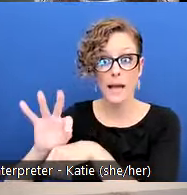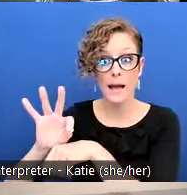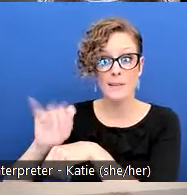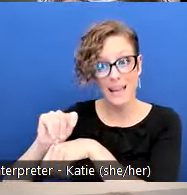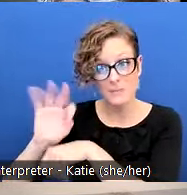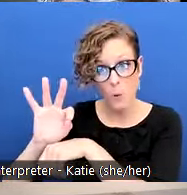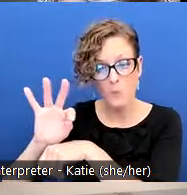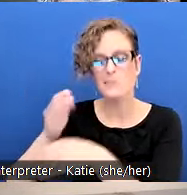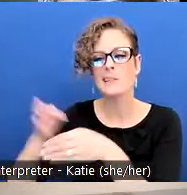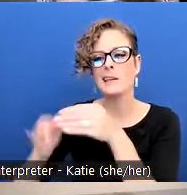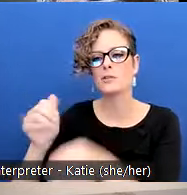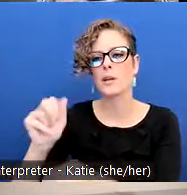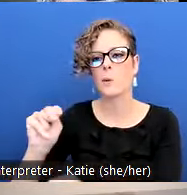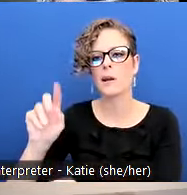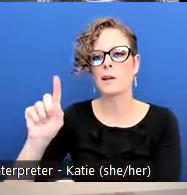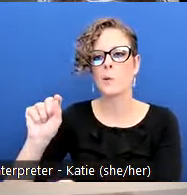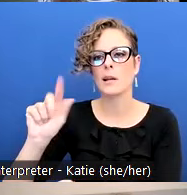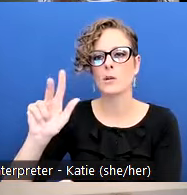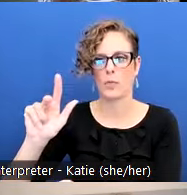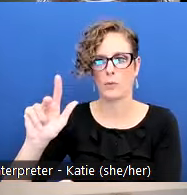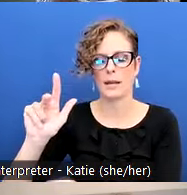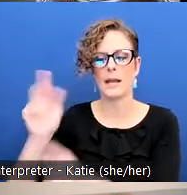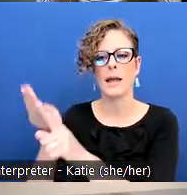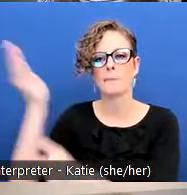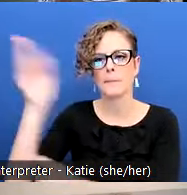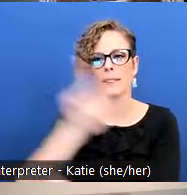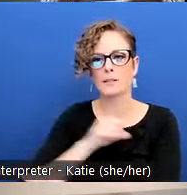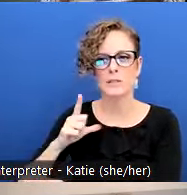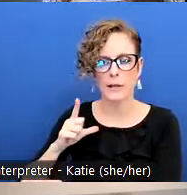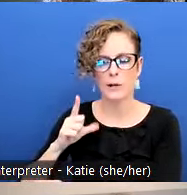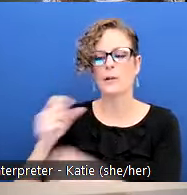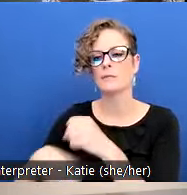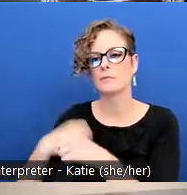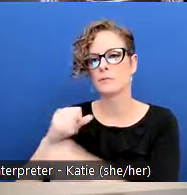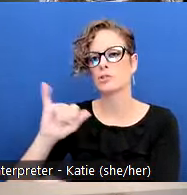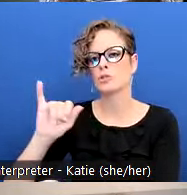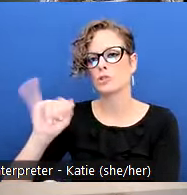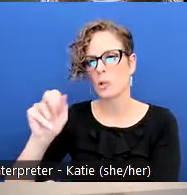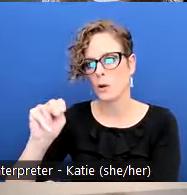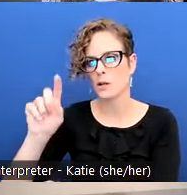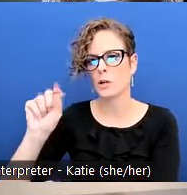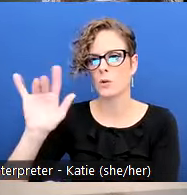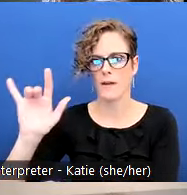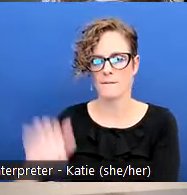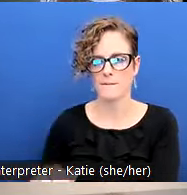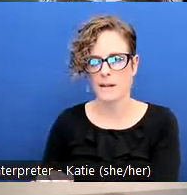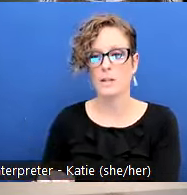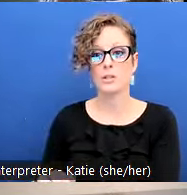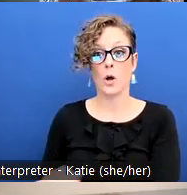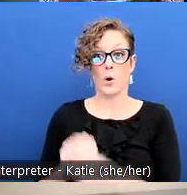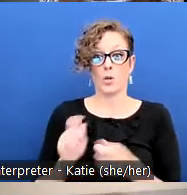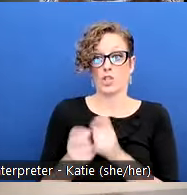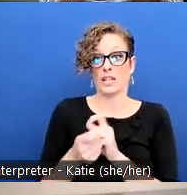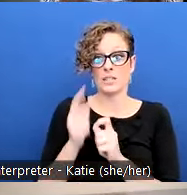the legislature by January of 2025. So these are not changes that will be happening in the immediate future,